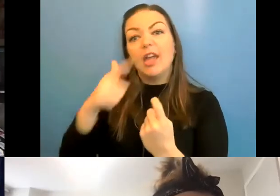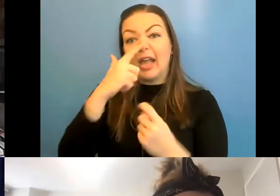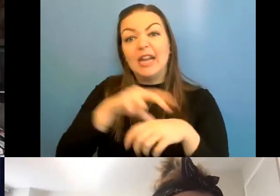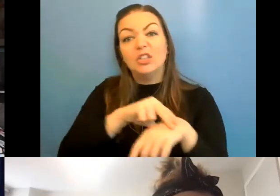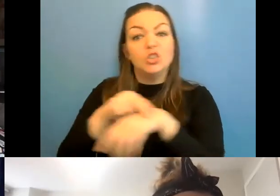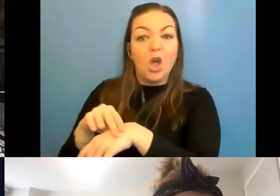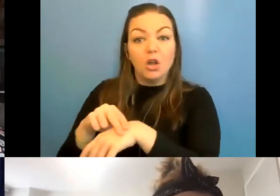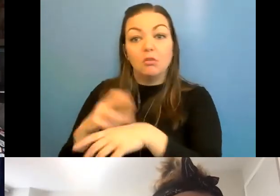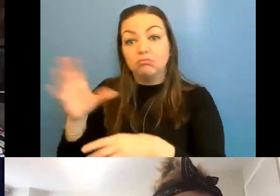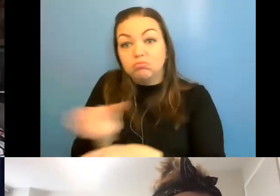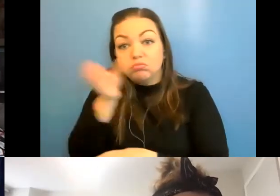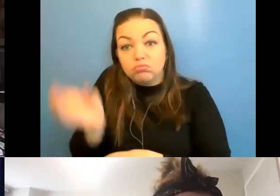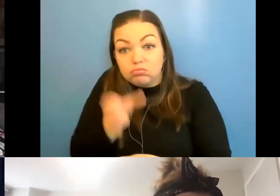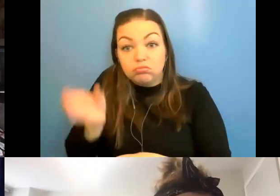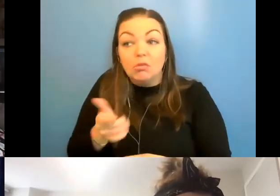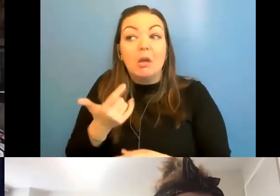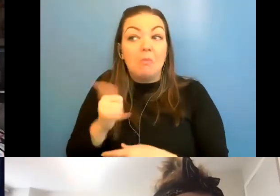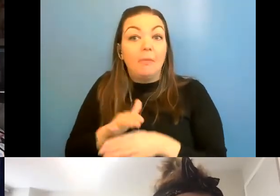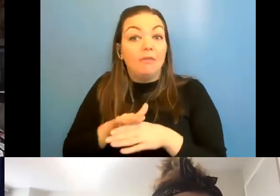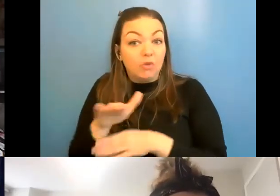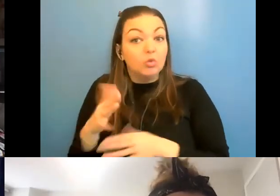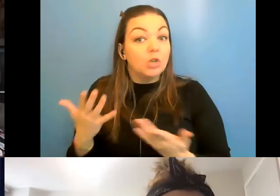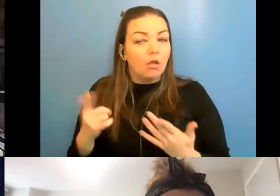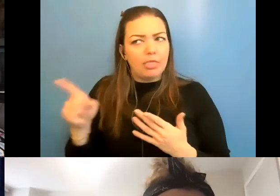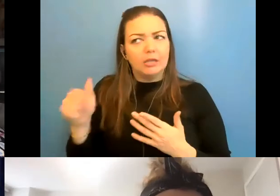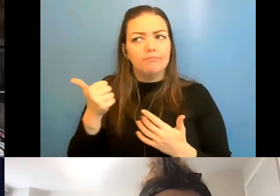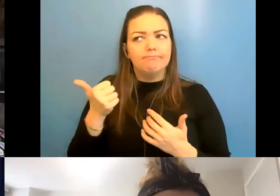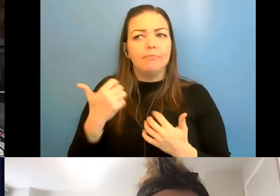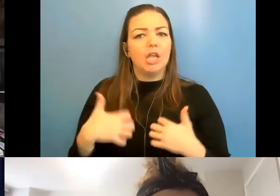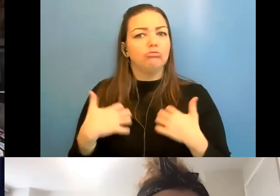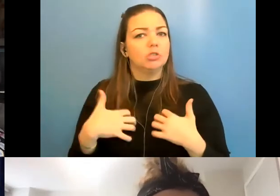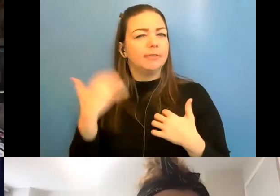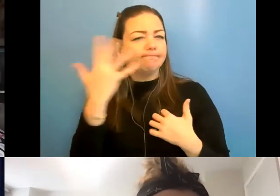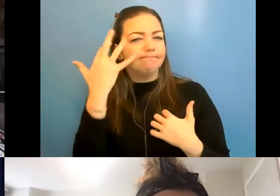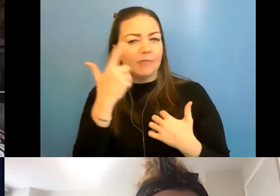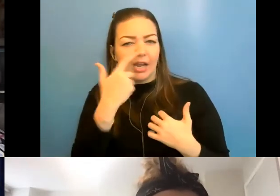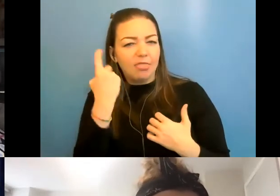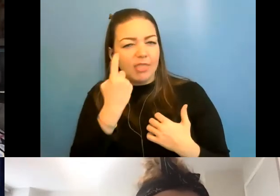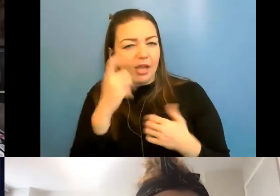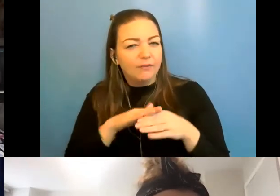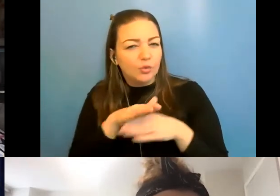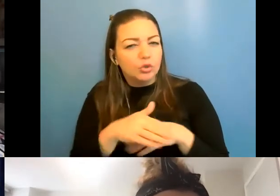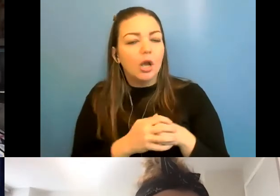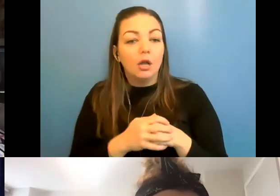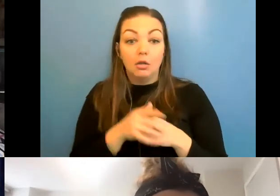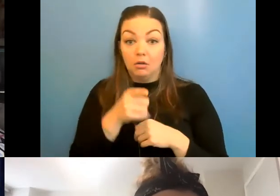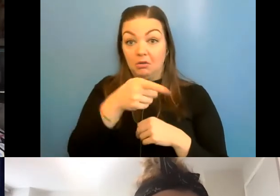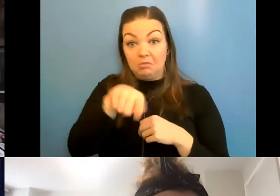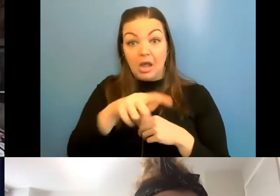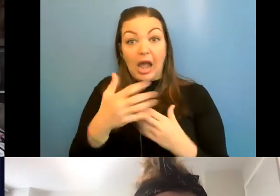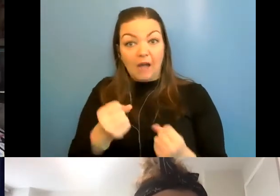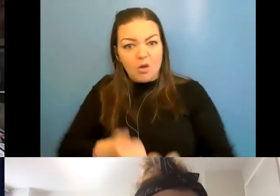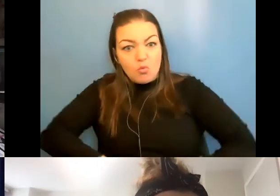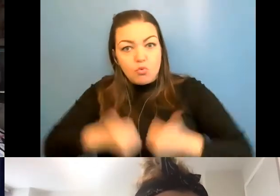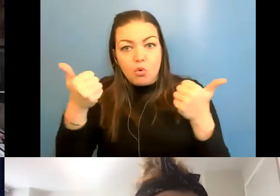might be. It's a great question, and I think it's a really good thing for us to think about. And as ever, yeah, if anyone's got really good examples